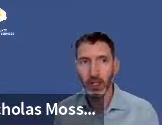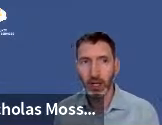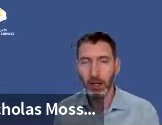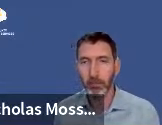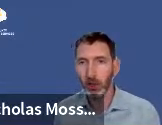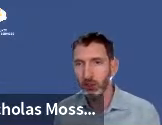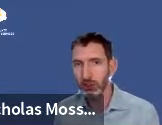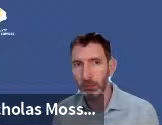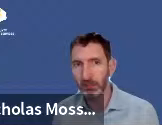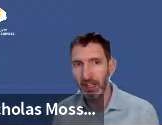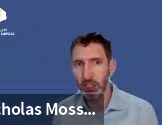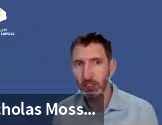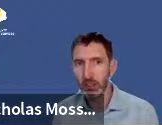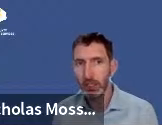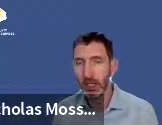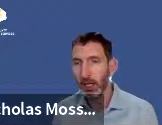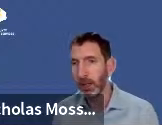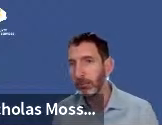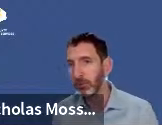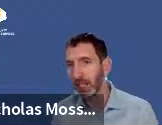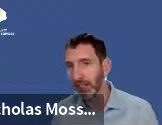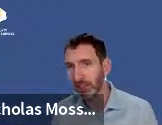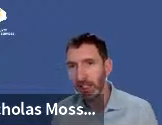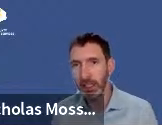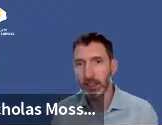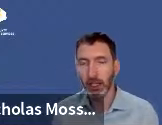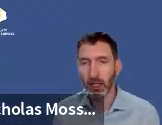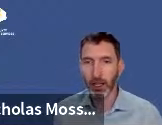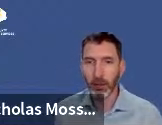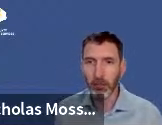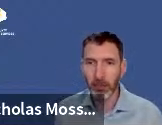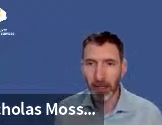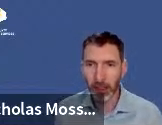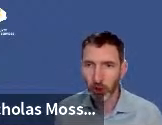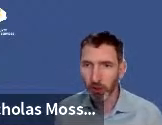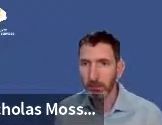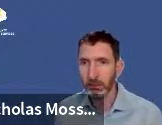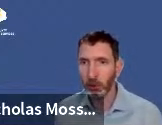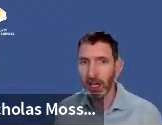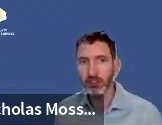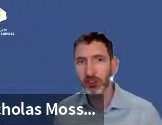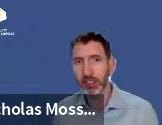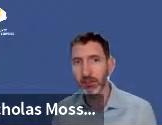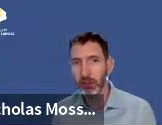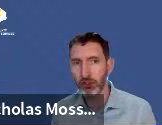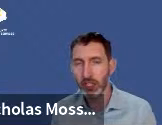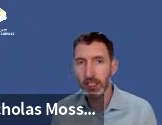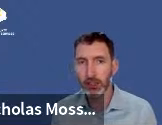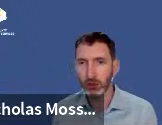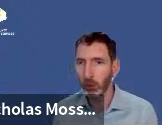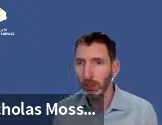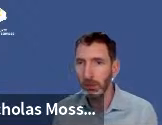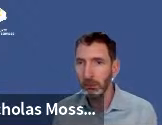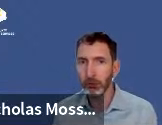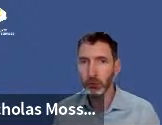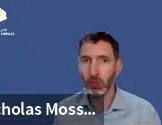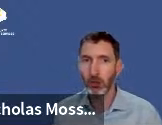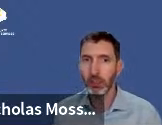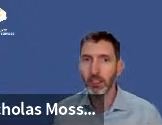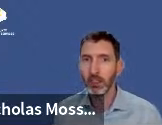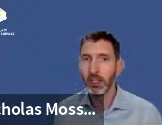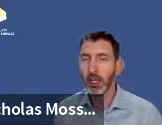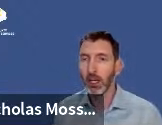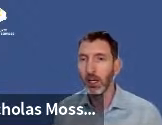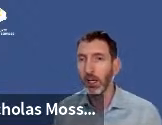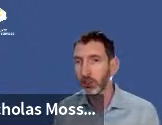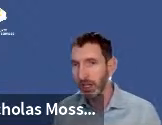other parts to prevention. Testing and making sure that people isolate if they're sick, supporting people through